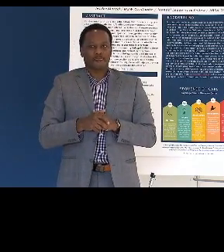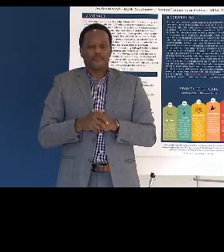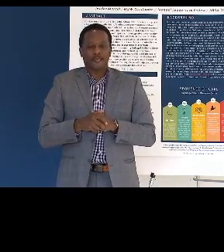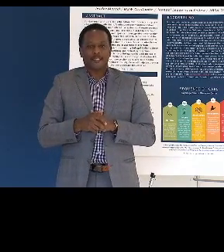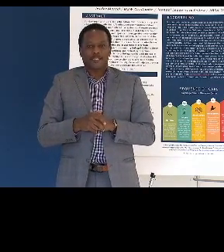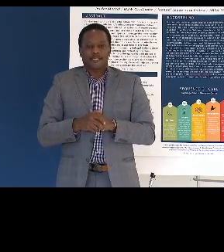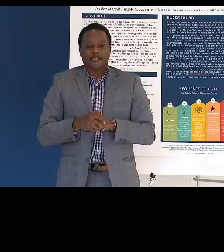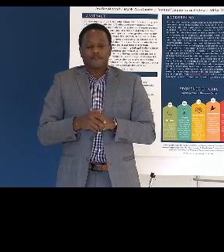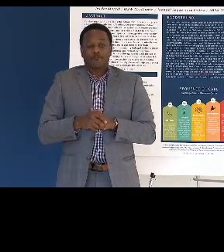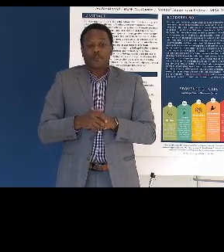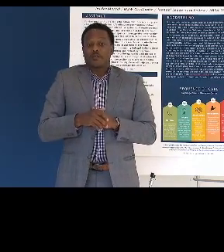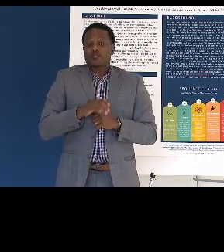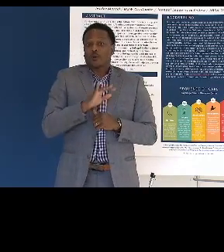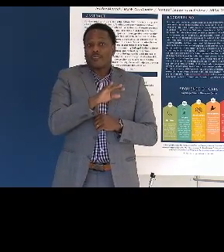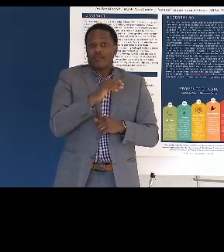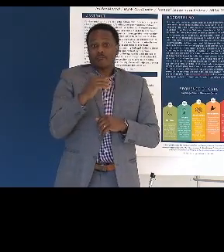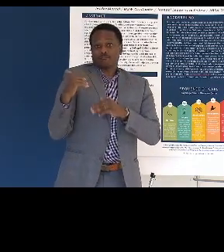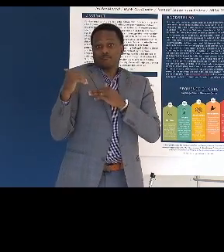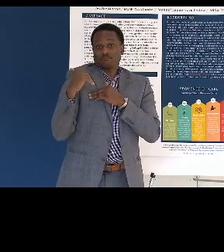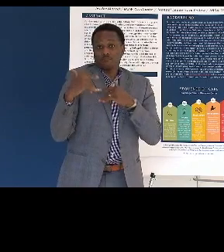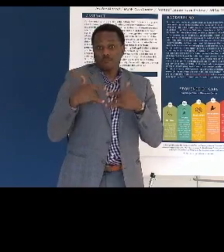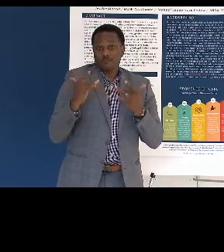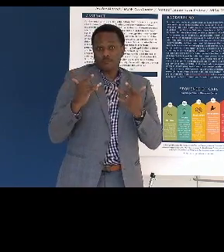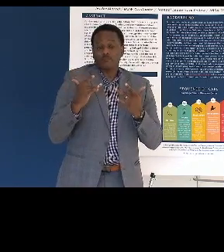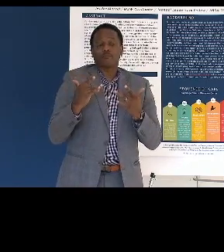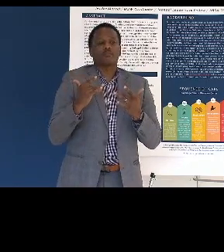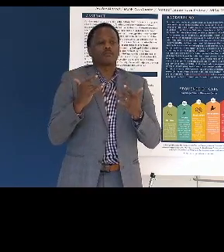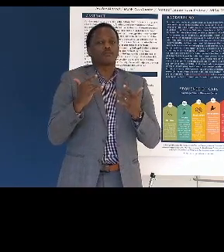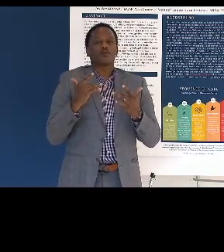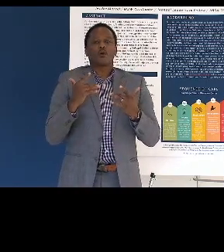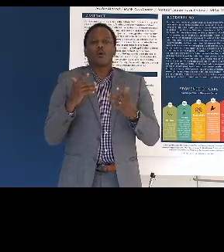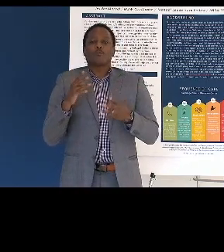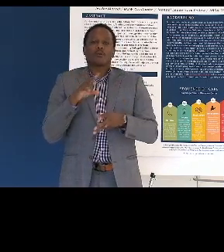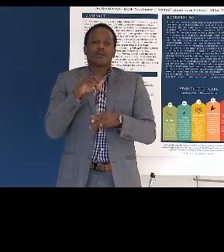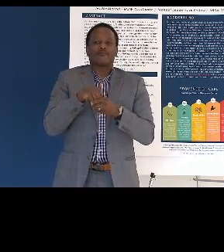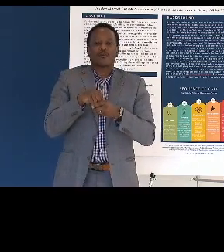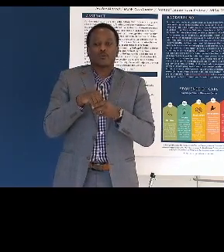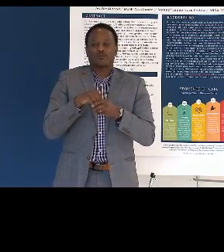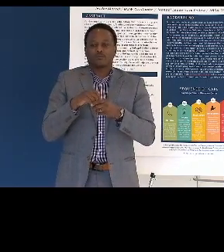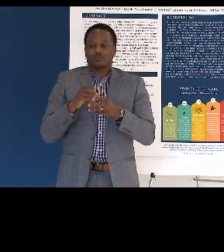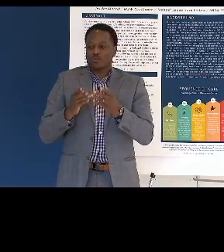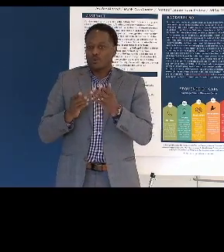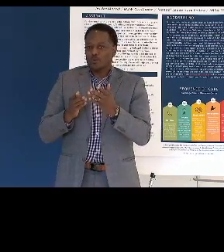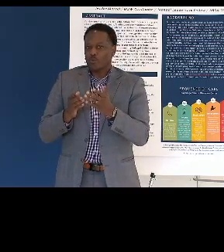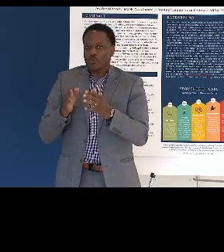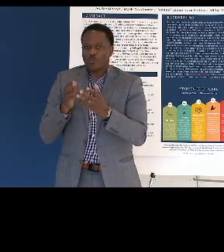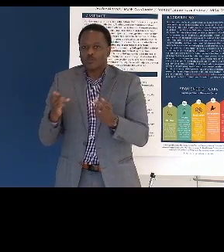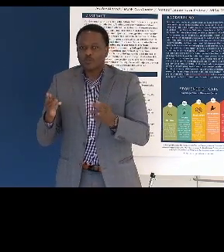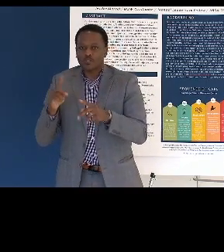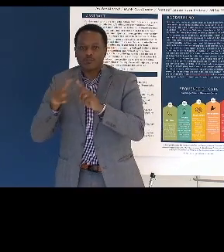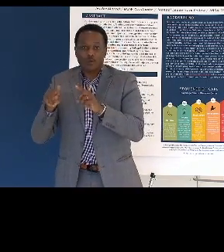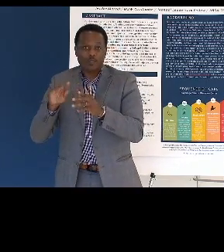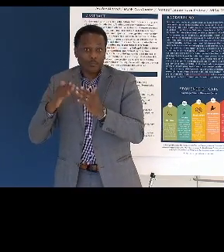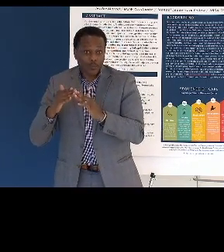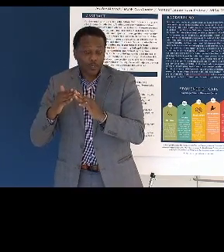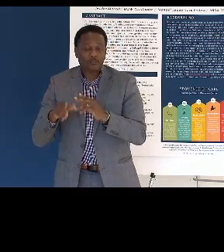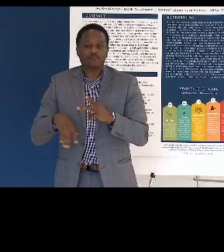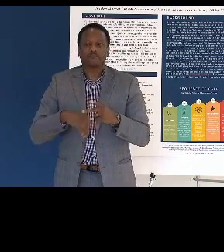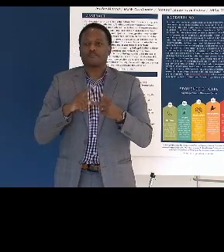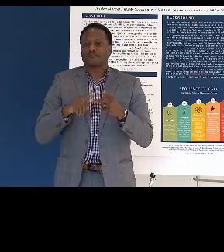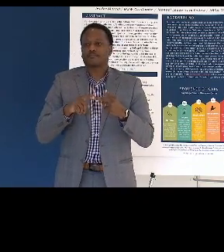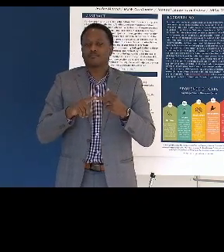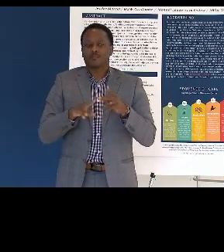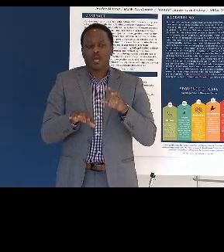part of what they will do is provide linkage to resources within the community for services that are identified that would